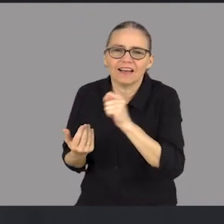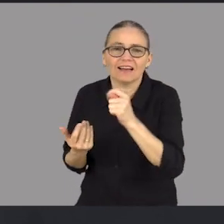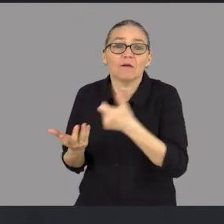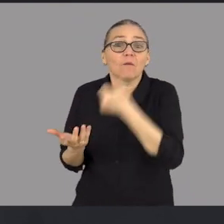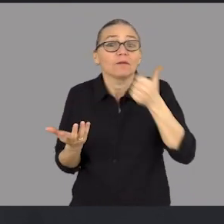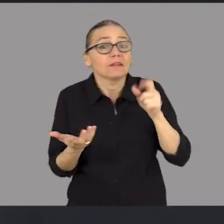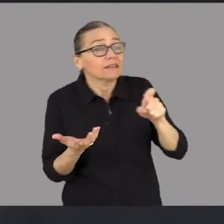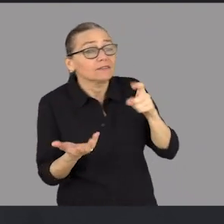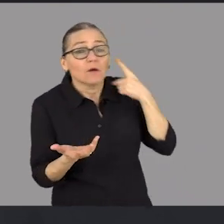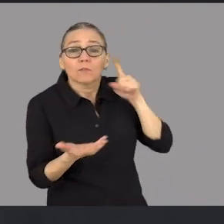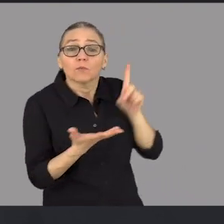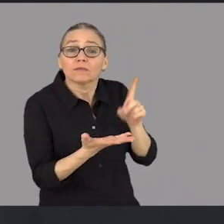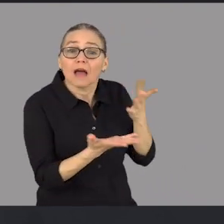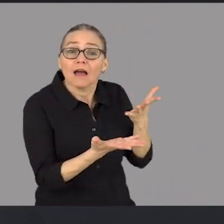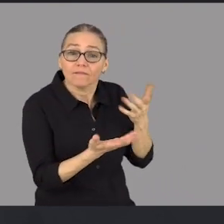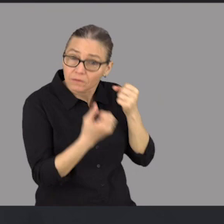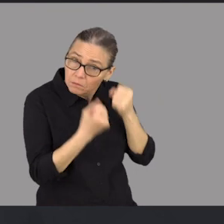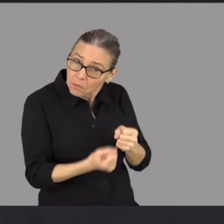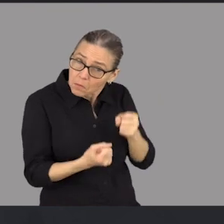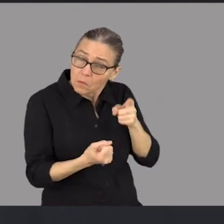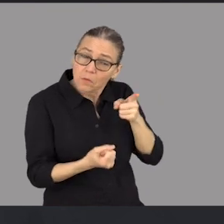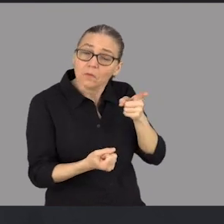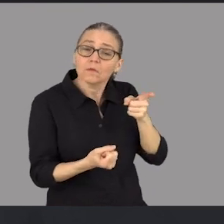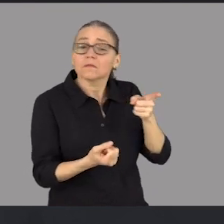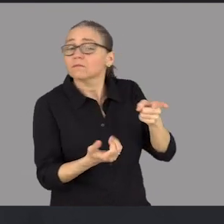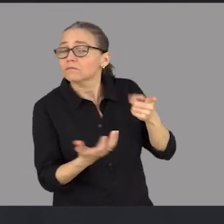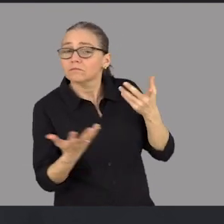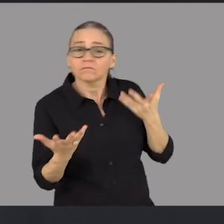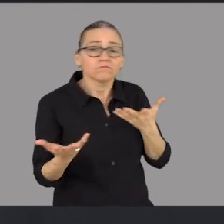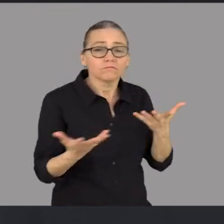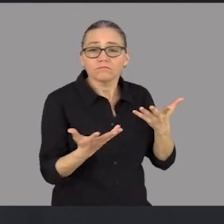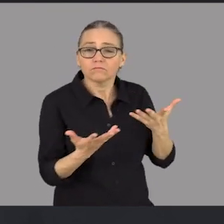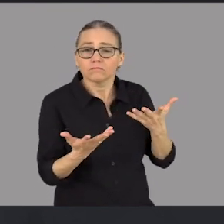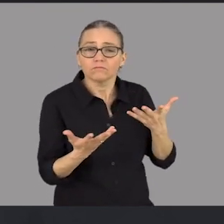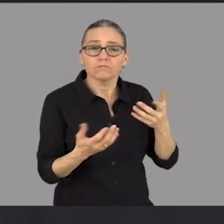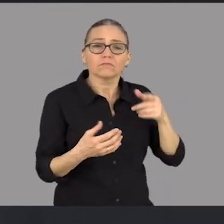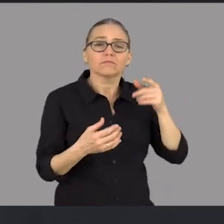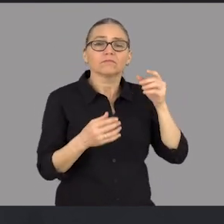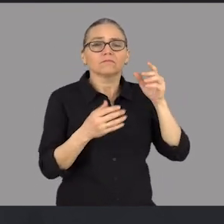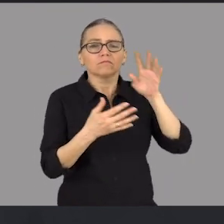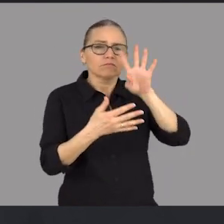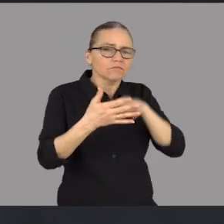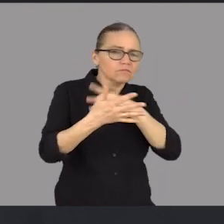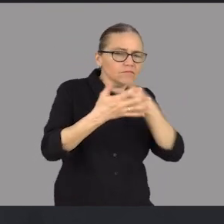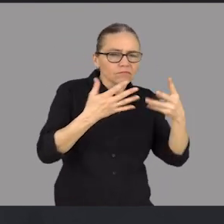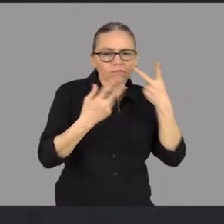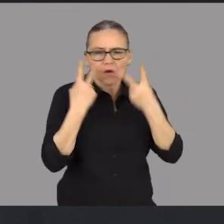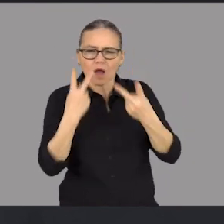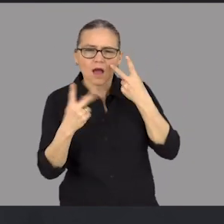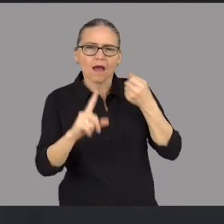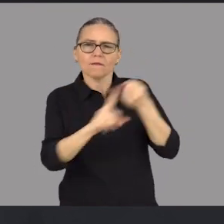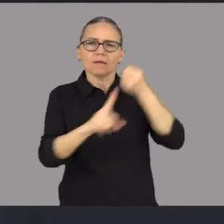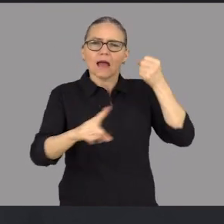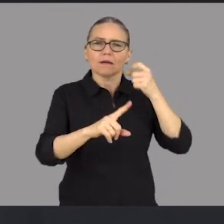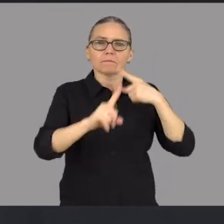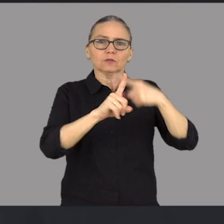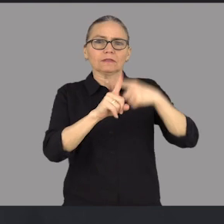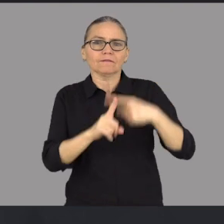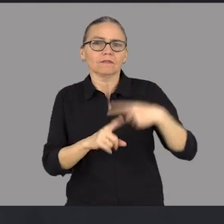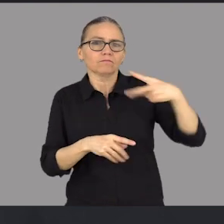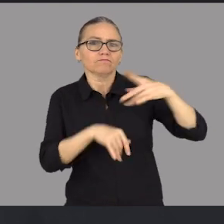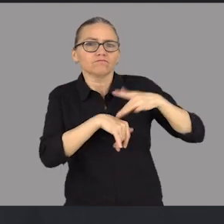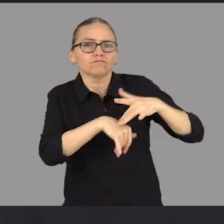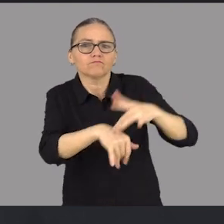Another question for Dave. Do you have numerical stats on the positive impacts from your inclusive recruitment